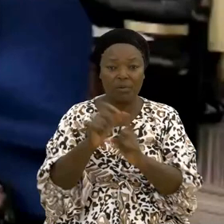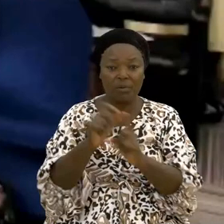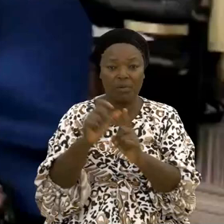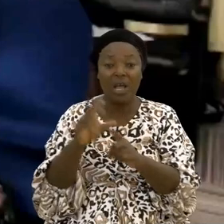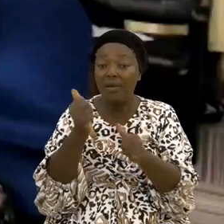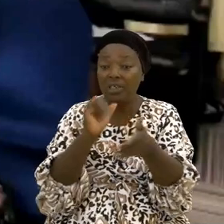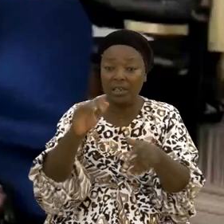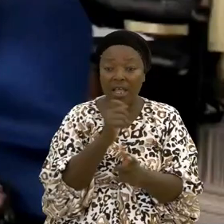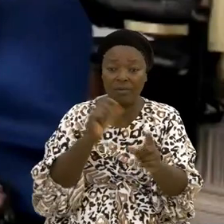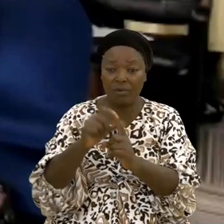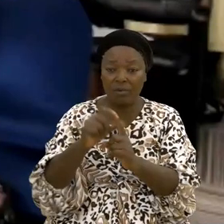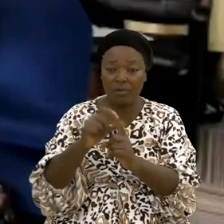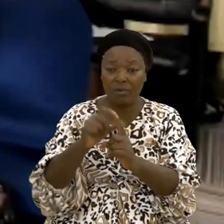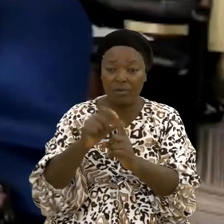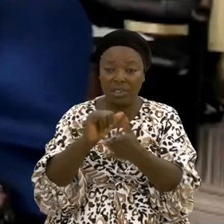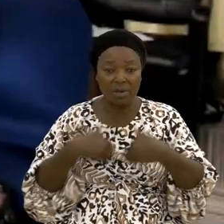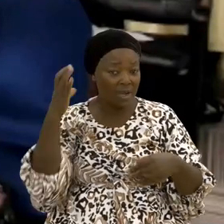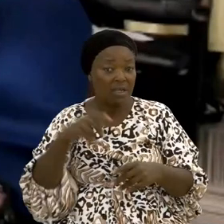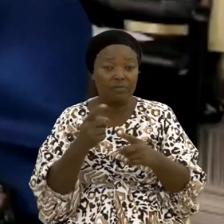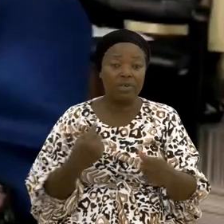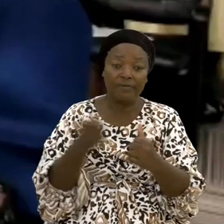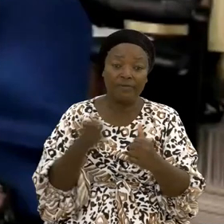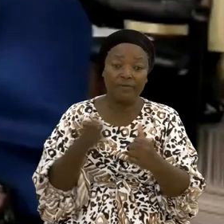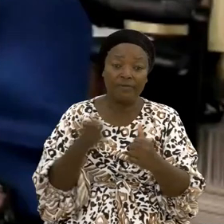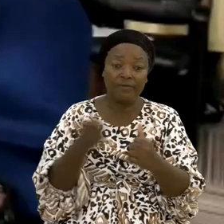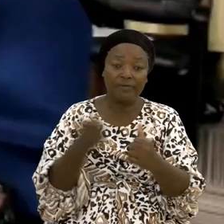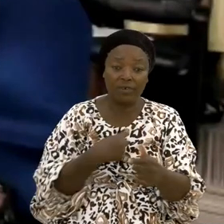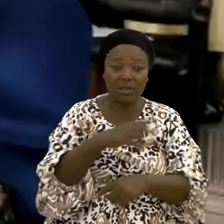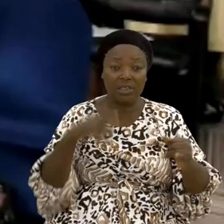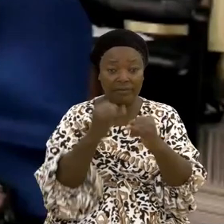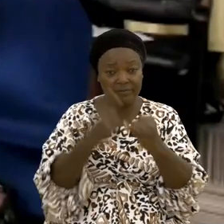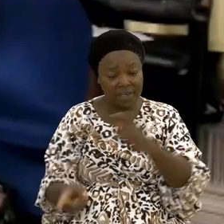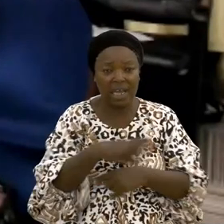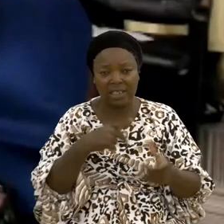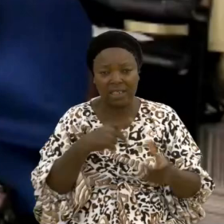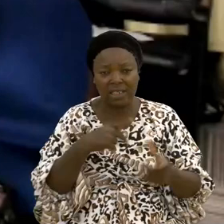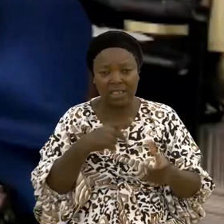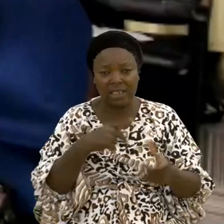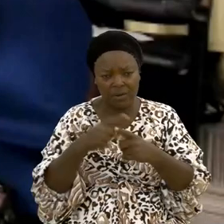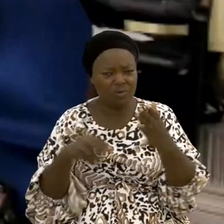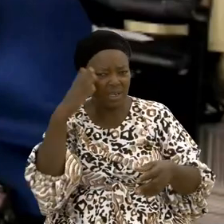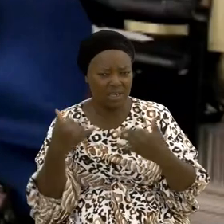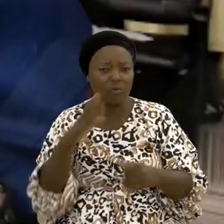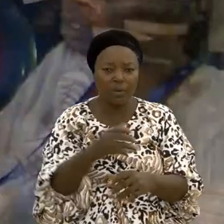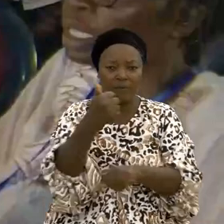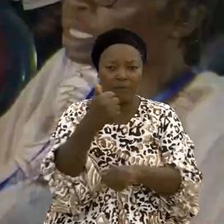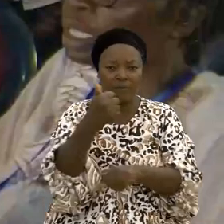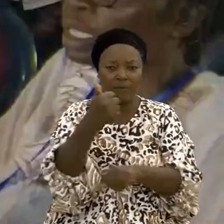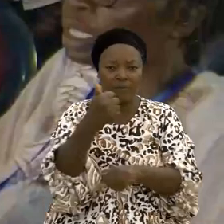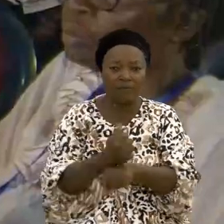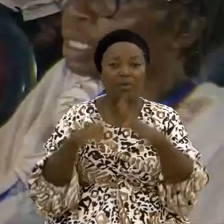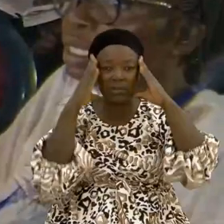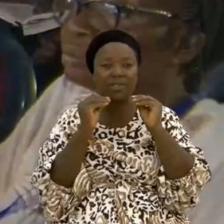have heard from the first day to this final day, and what you are hearing right now, will be confirmed in your